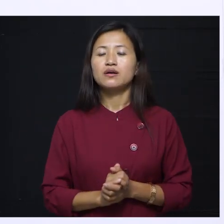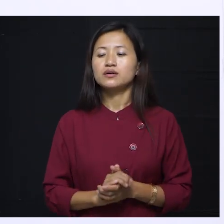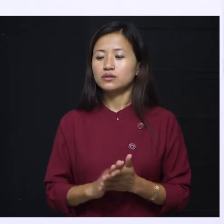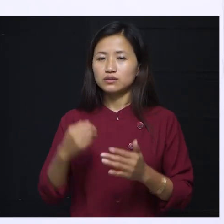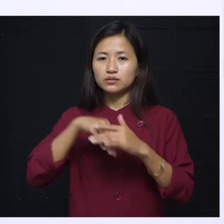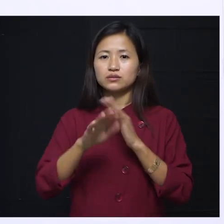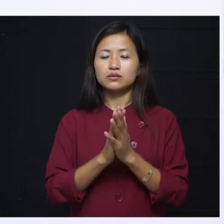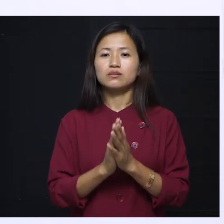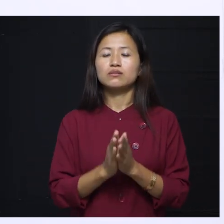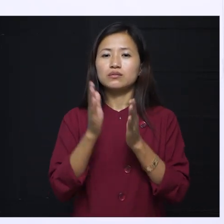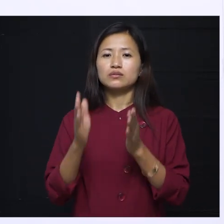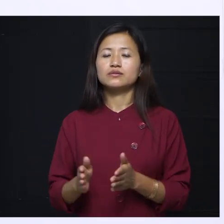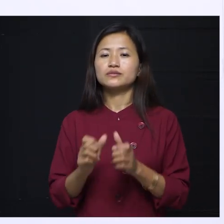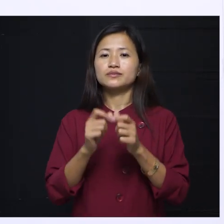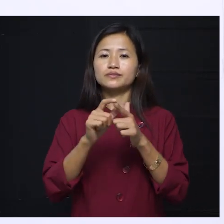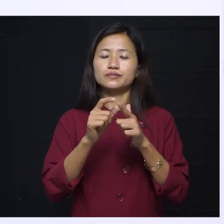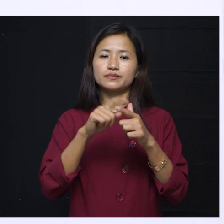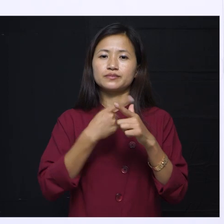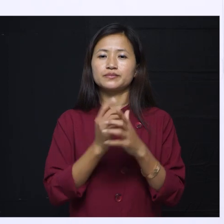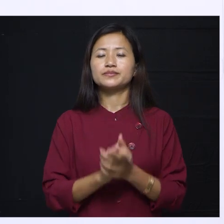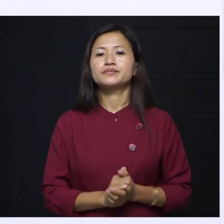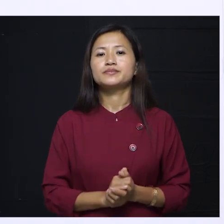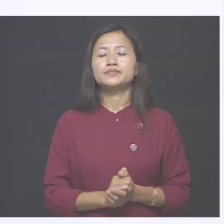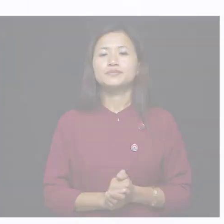of adjectives.